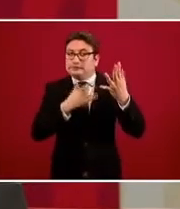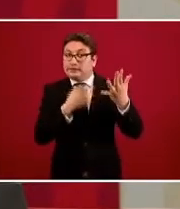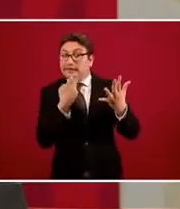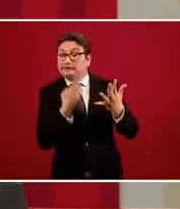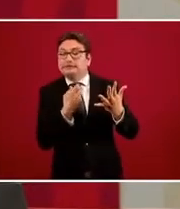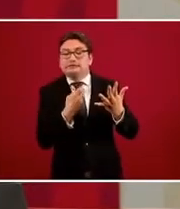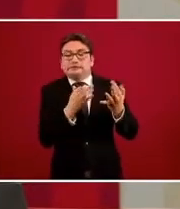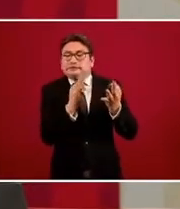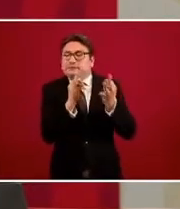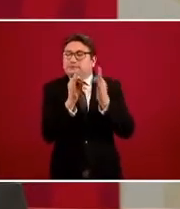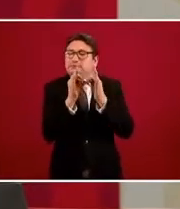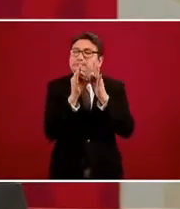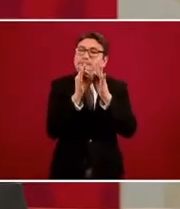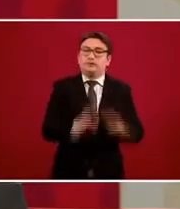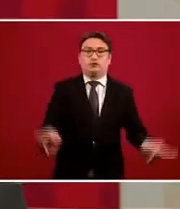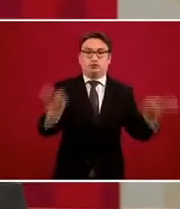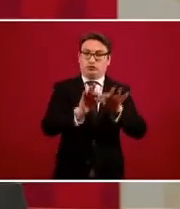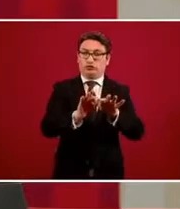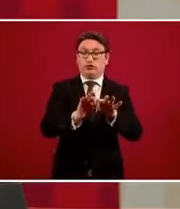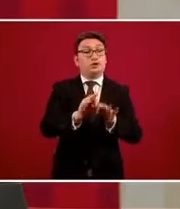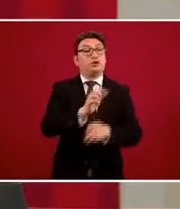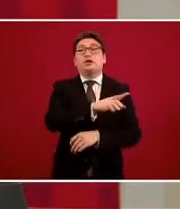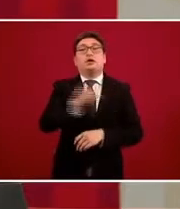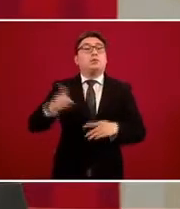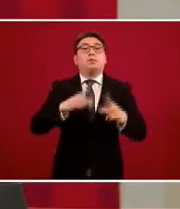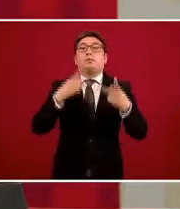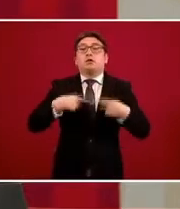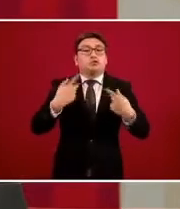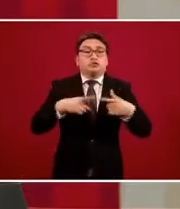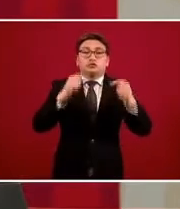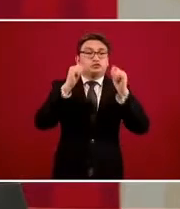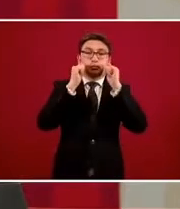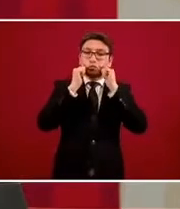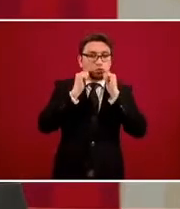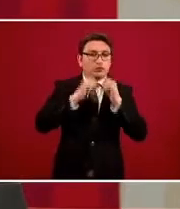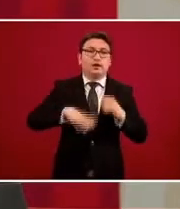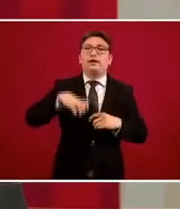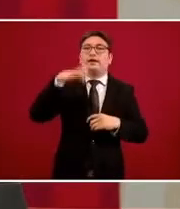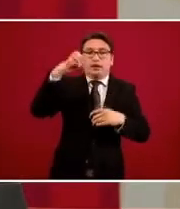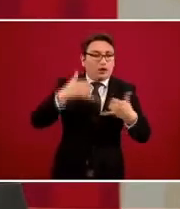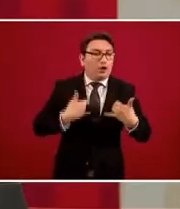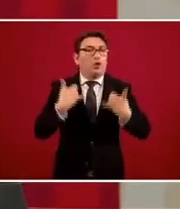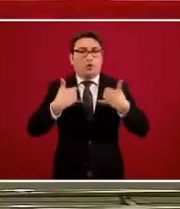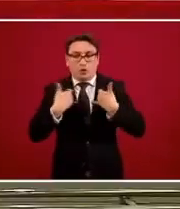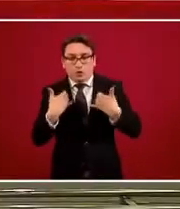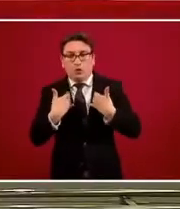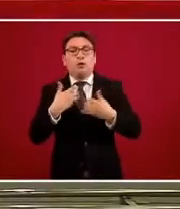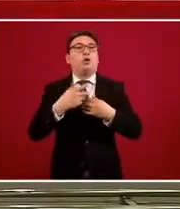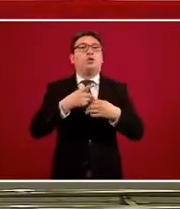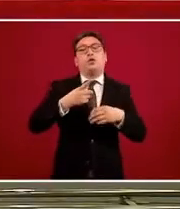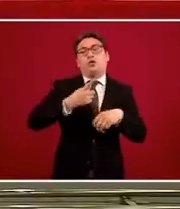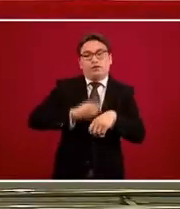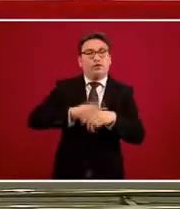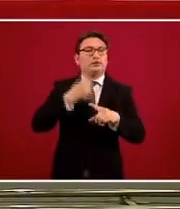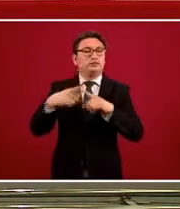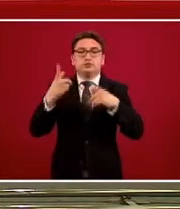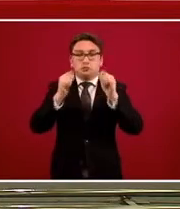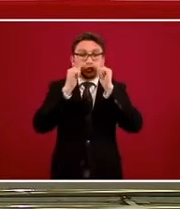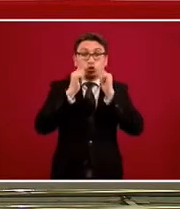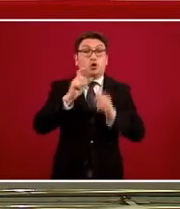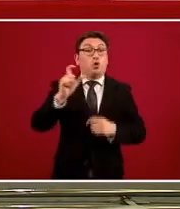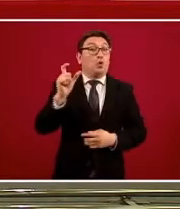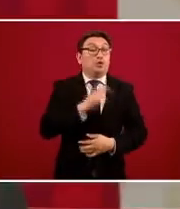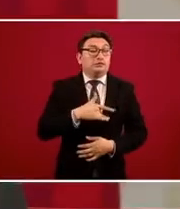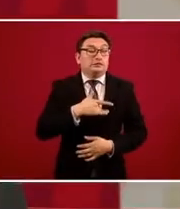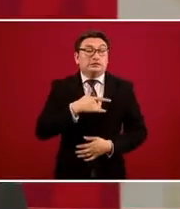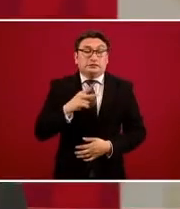The important thing is that they get treatment. So any person of any age, of any clinical condition, if